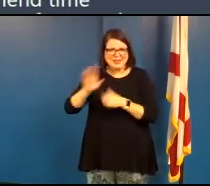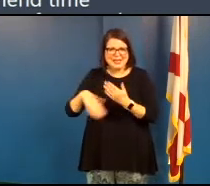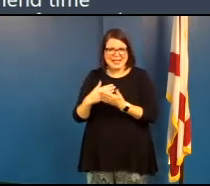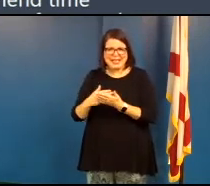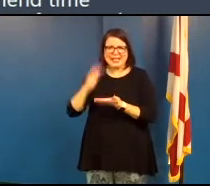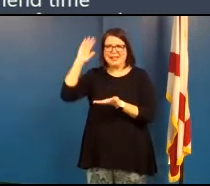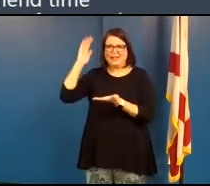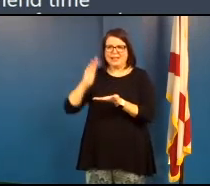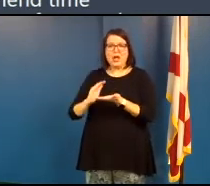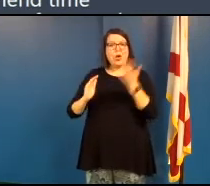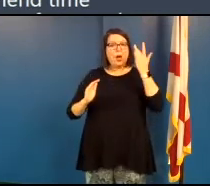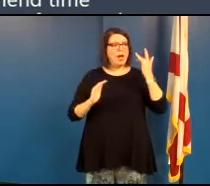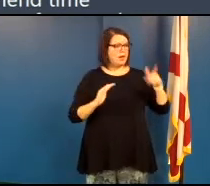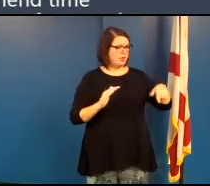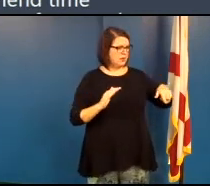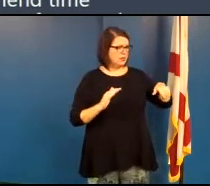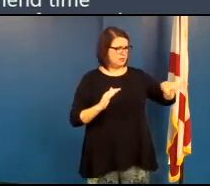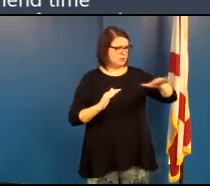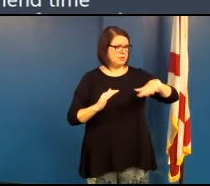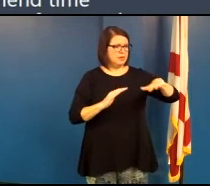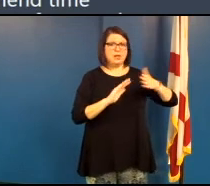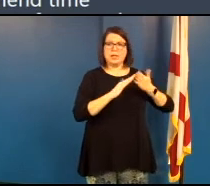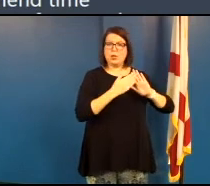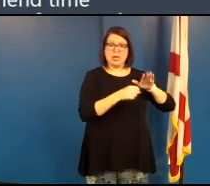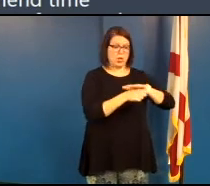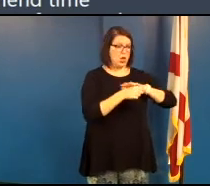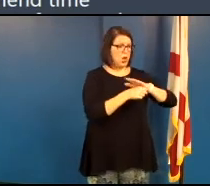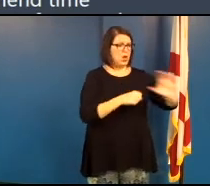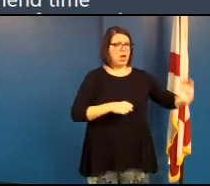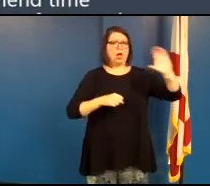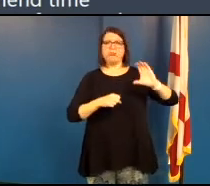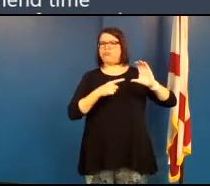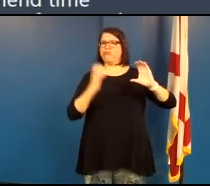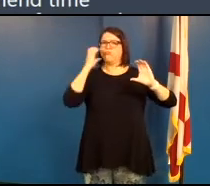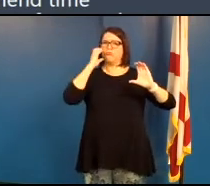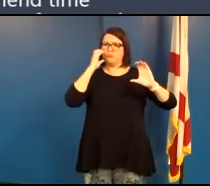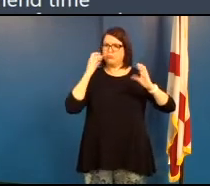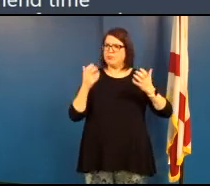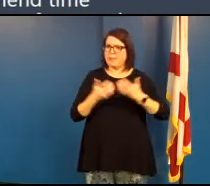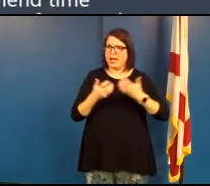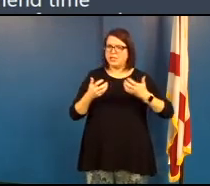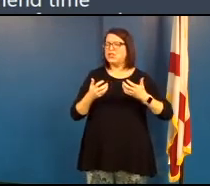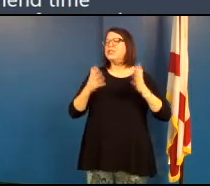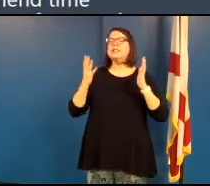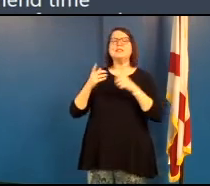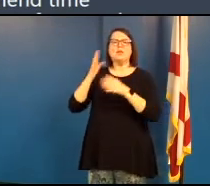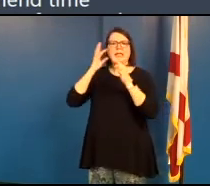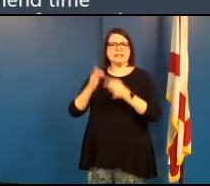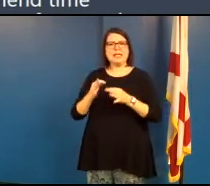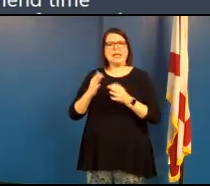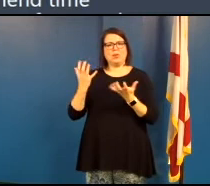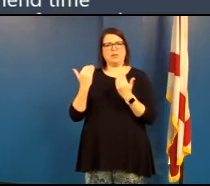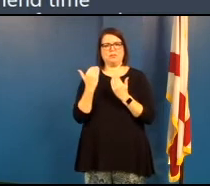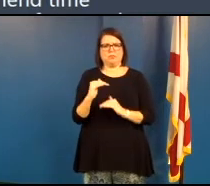forward to the appropriations process in the House of Representatives. The Senate they released the rules. They are not changing their